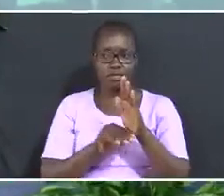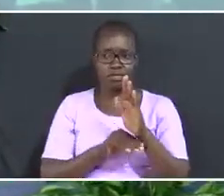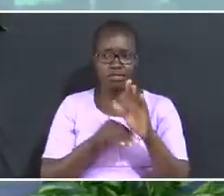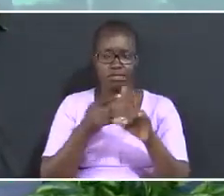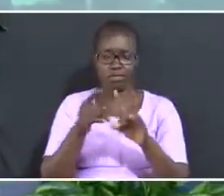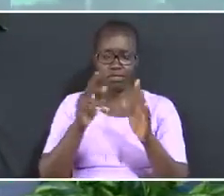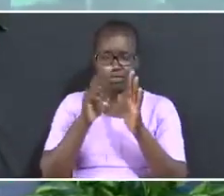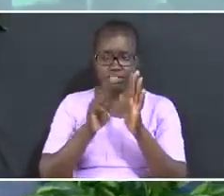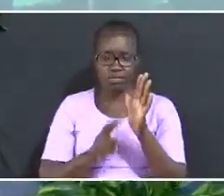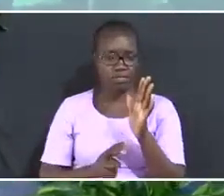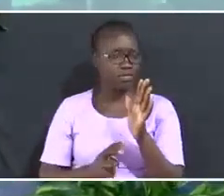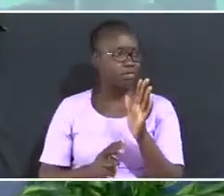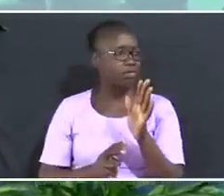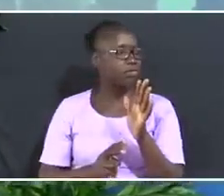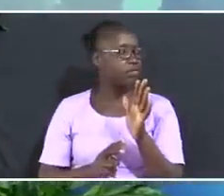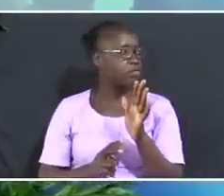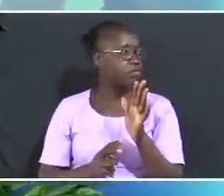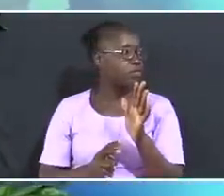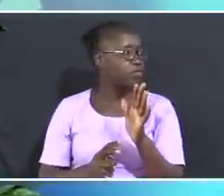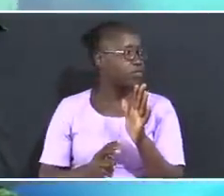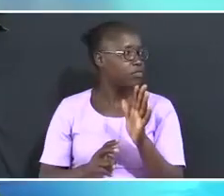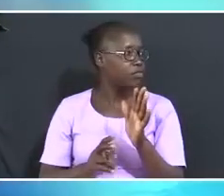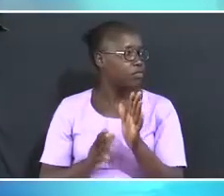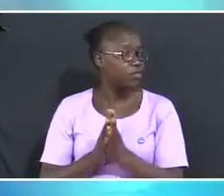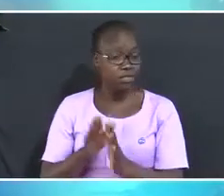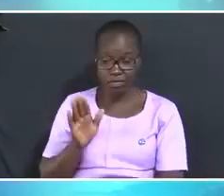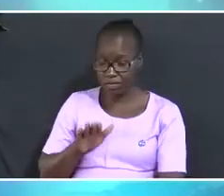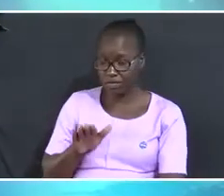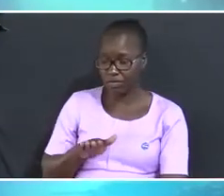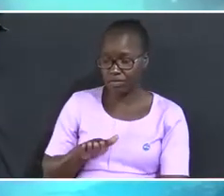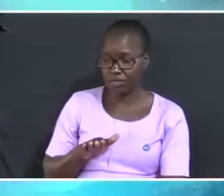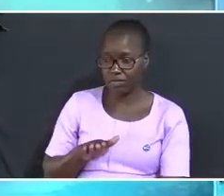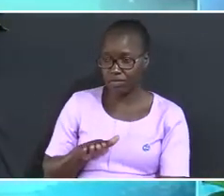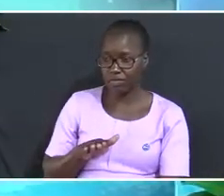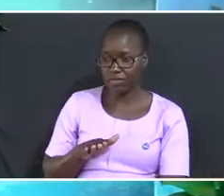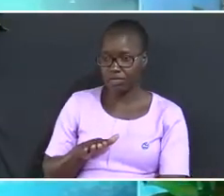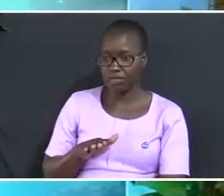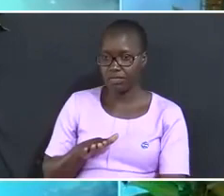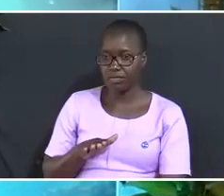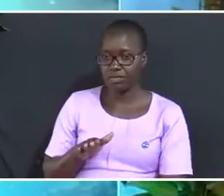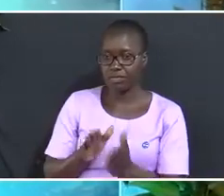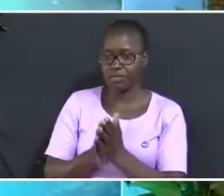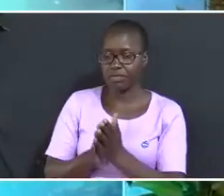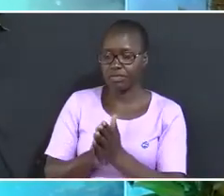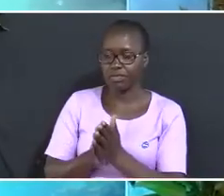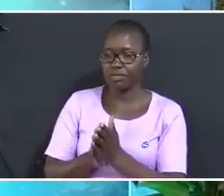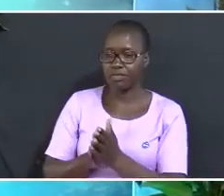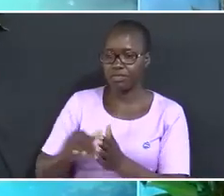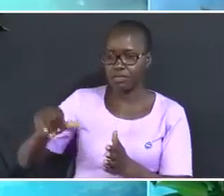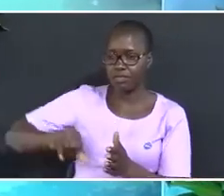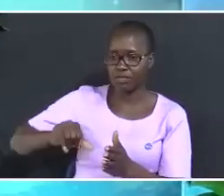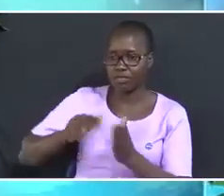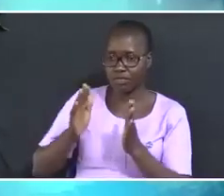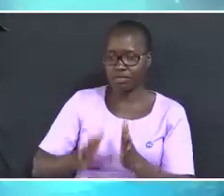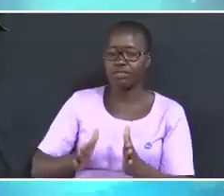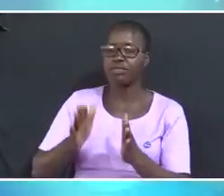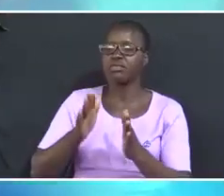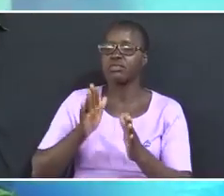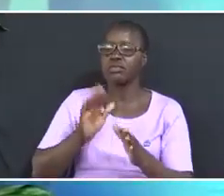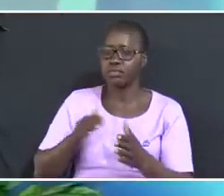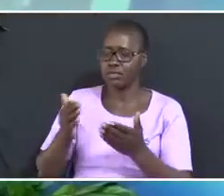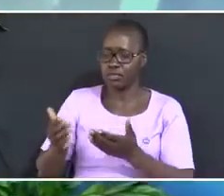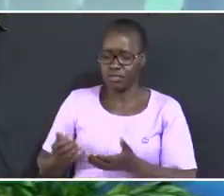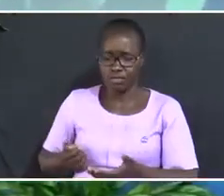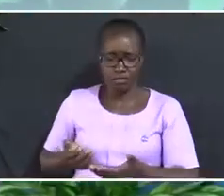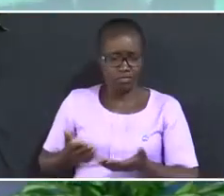read that woman caught in adultery, and they brought